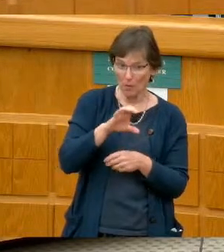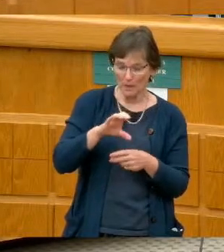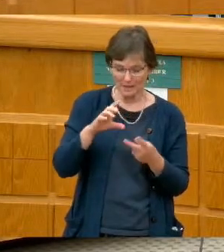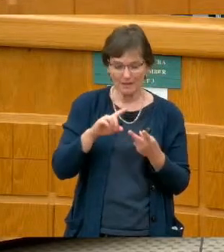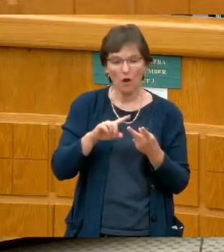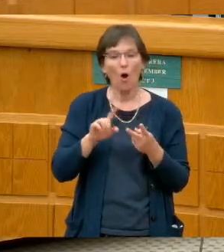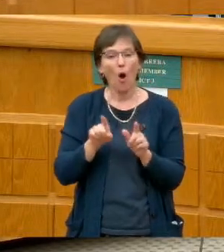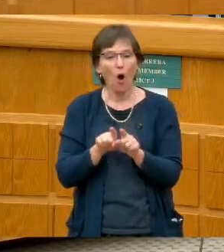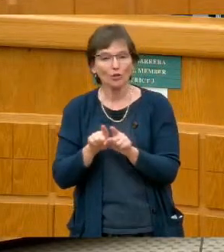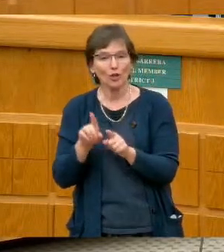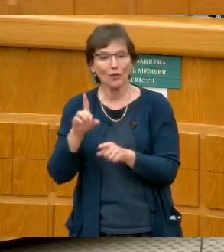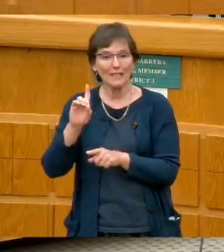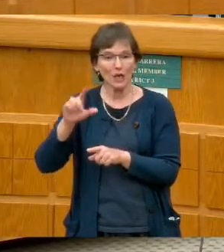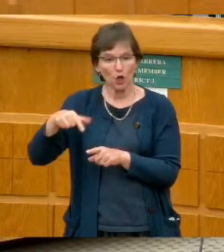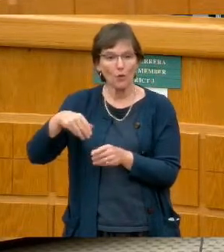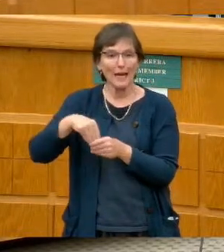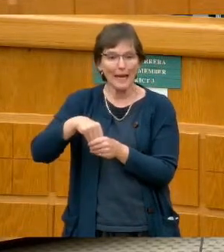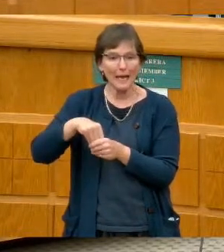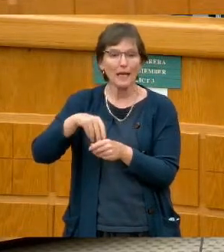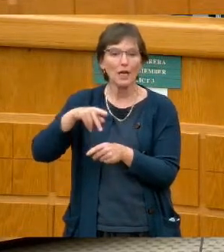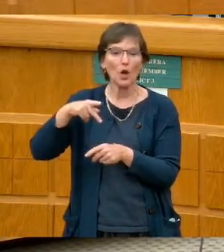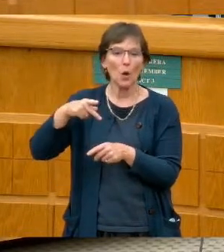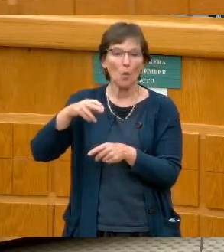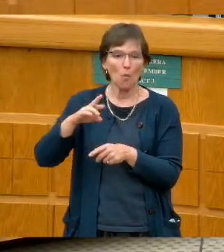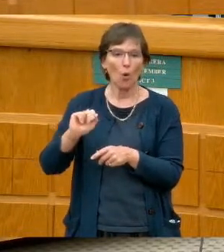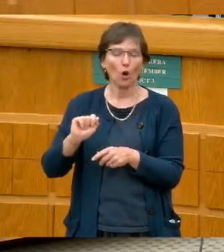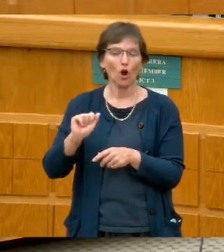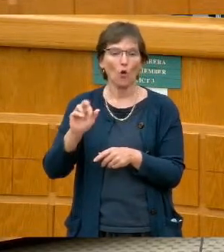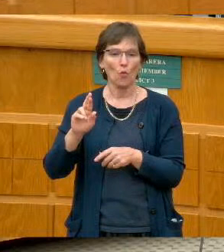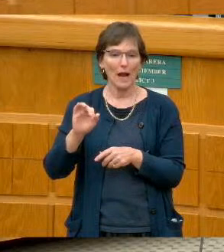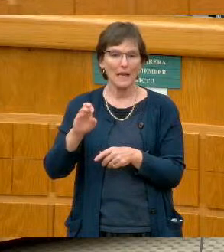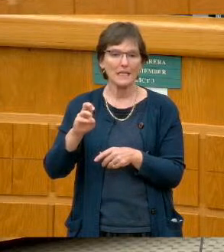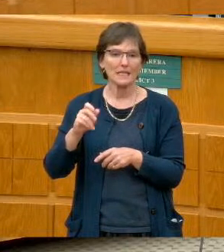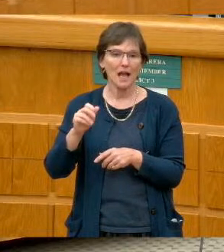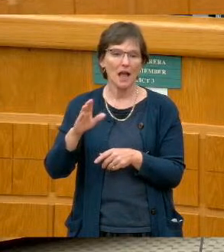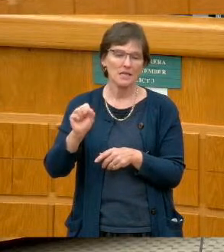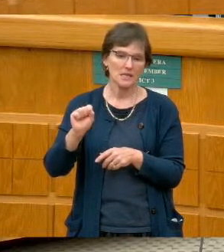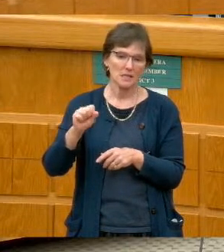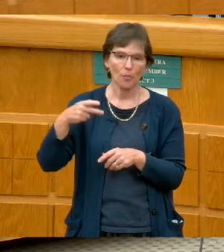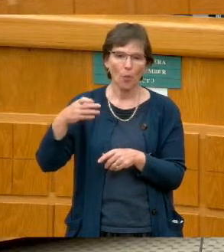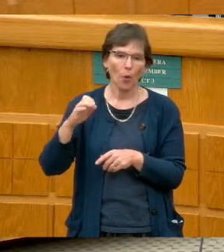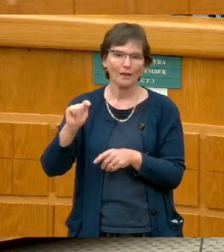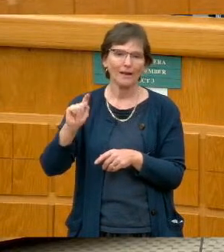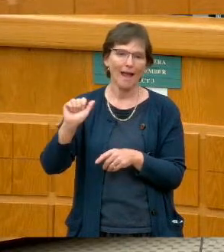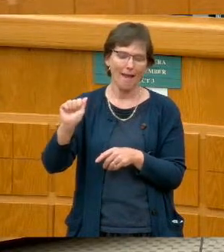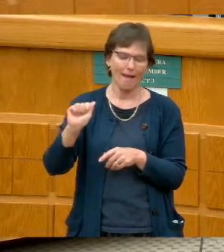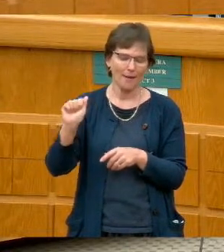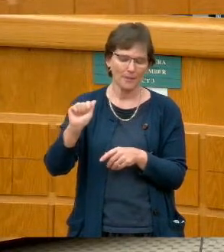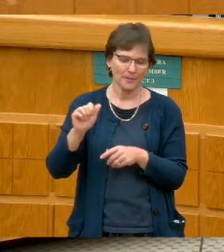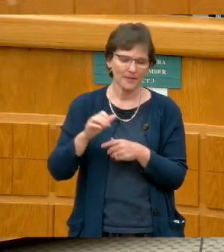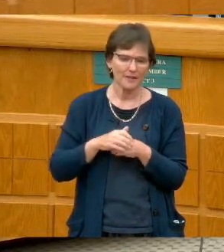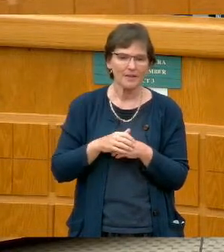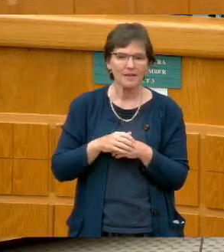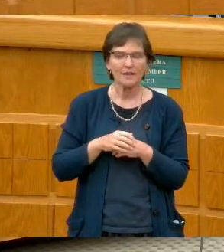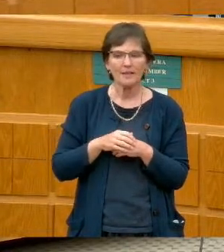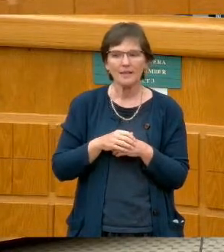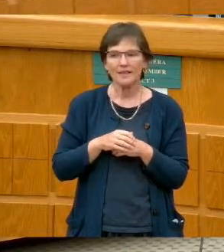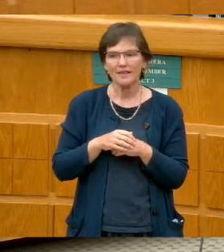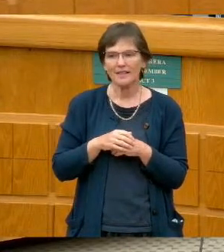Port Aransas. The Donut Palace, again in Port Aransas, and the Donut Palace on Padre Island Drive.